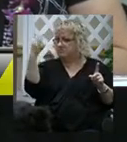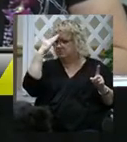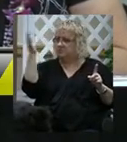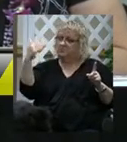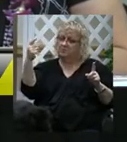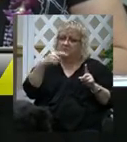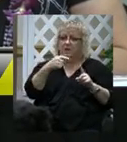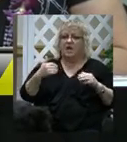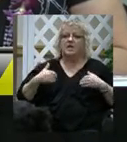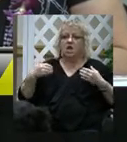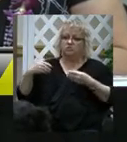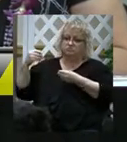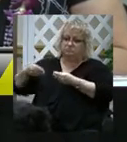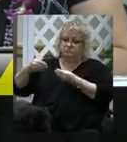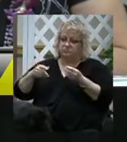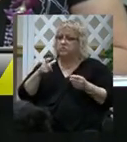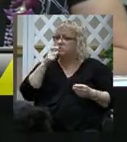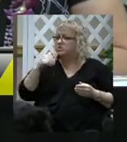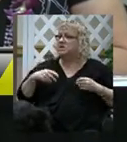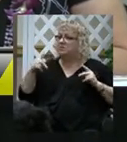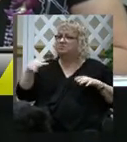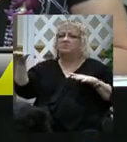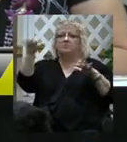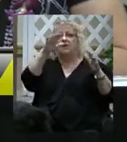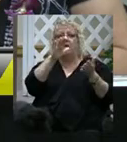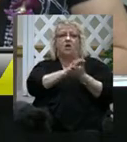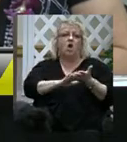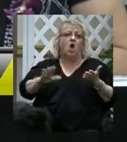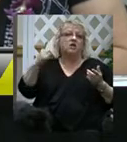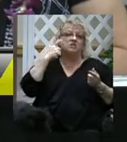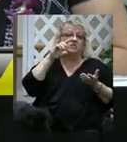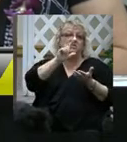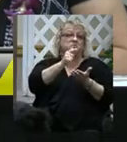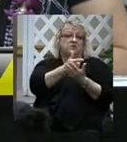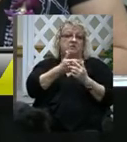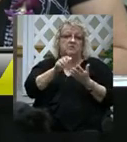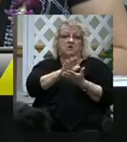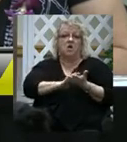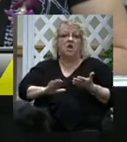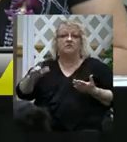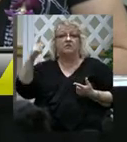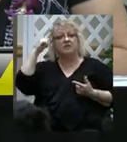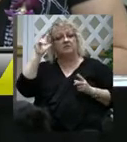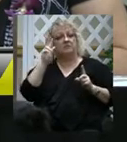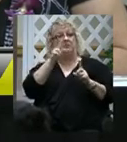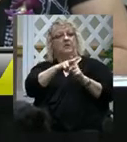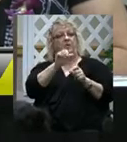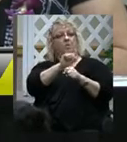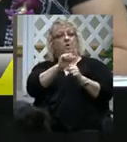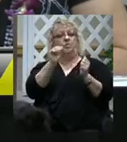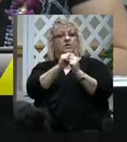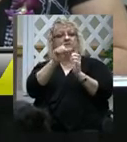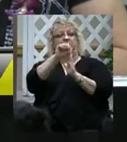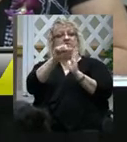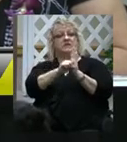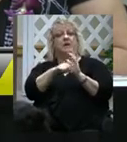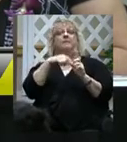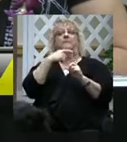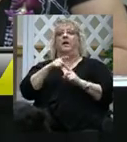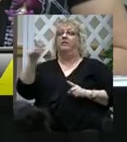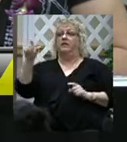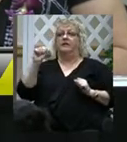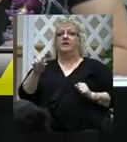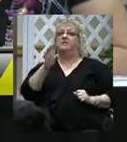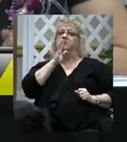know younger generations who are just out of college and thinking about state service, and plus they're